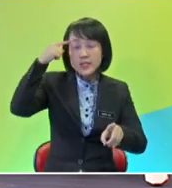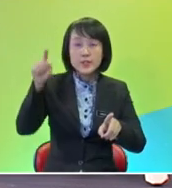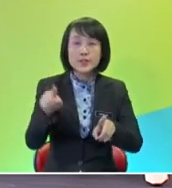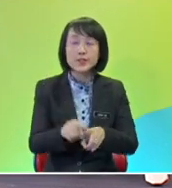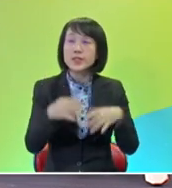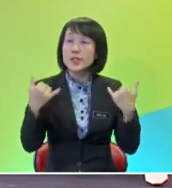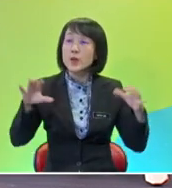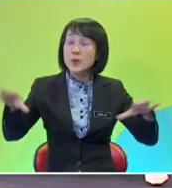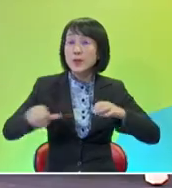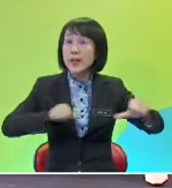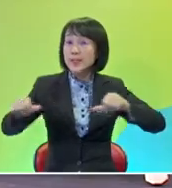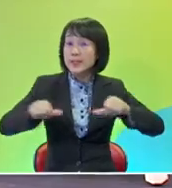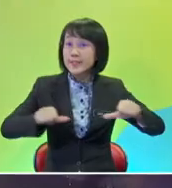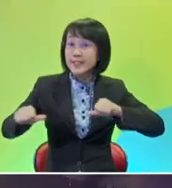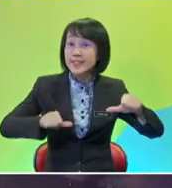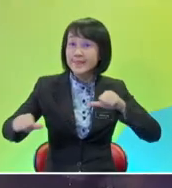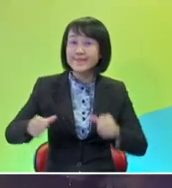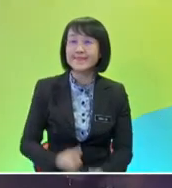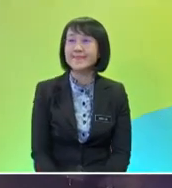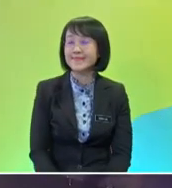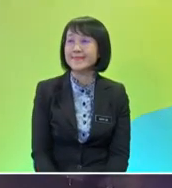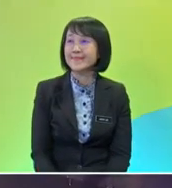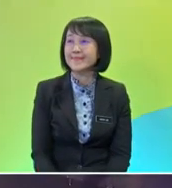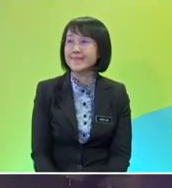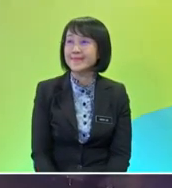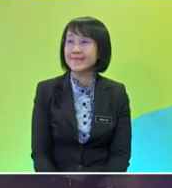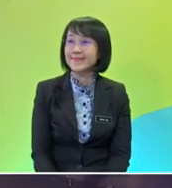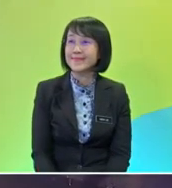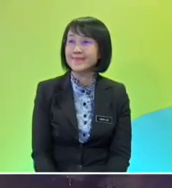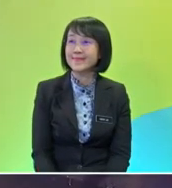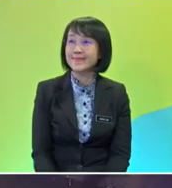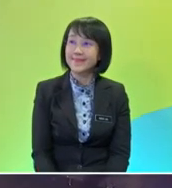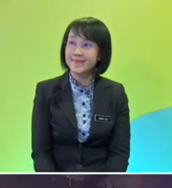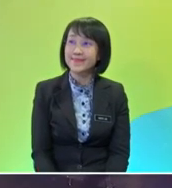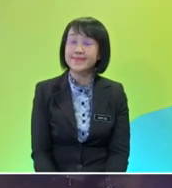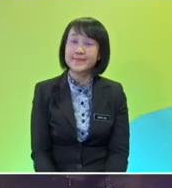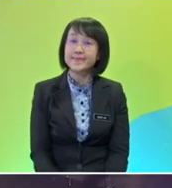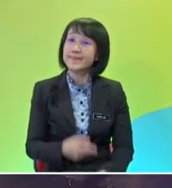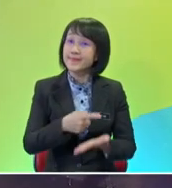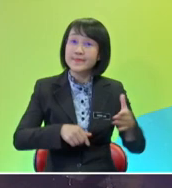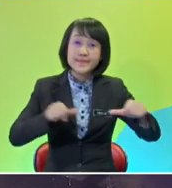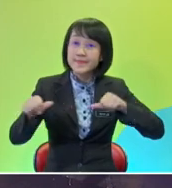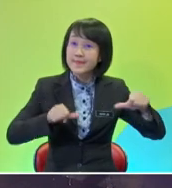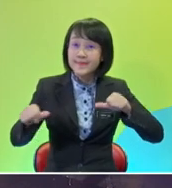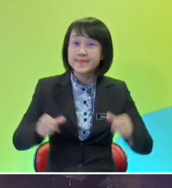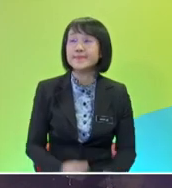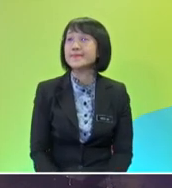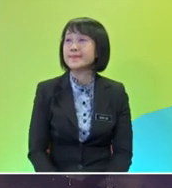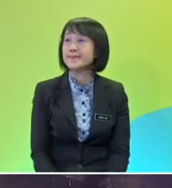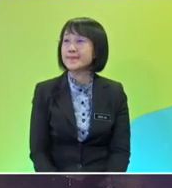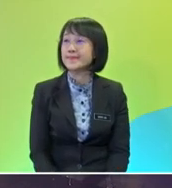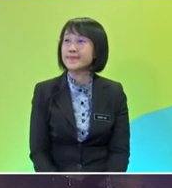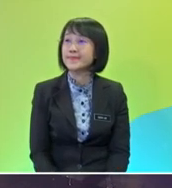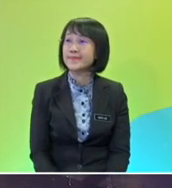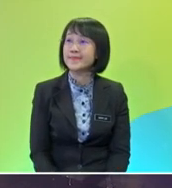launch that activity, let's have teacher Anjana launch it. Teacher, what will we be doing in this segment? This time we are going